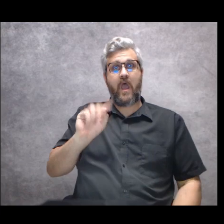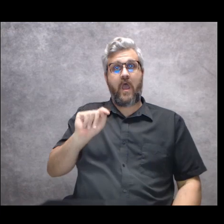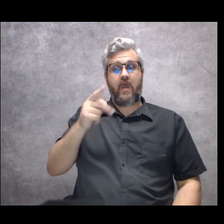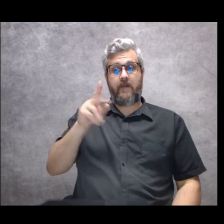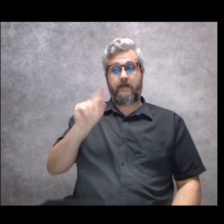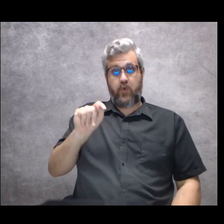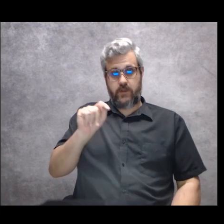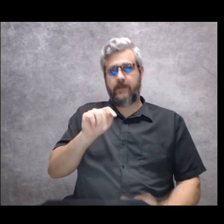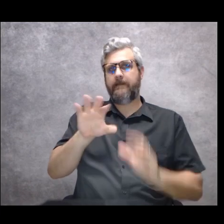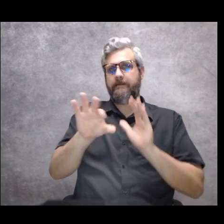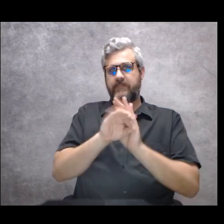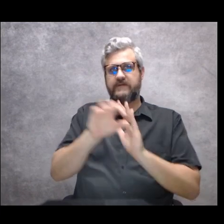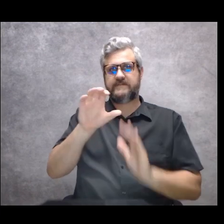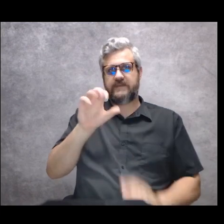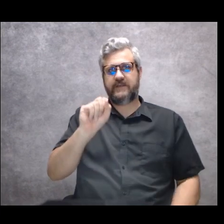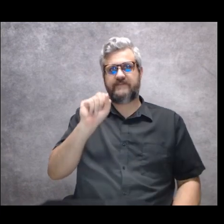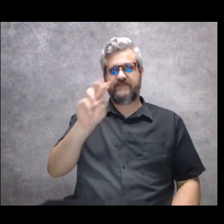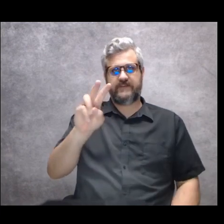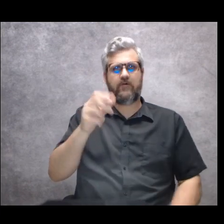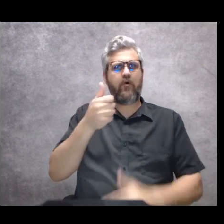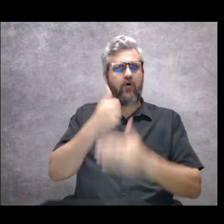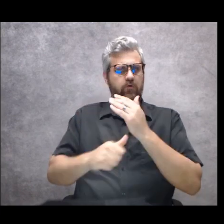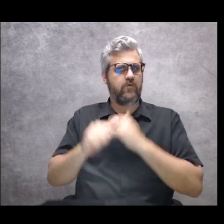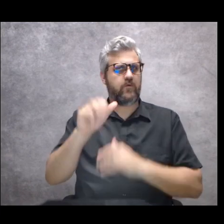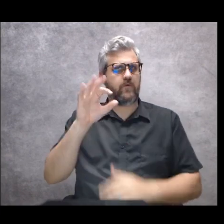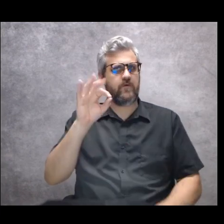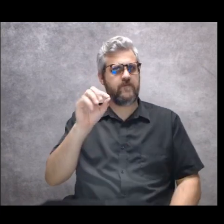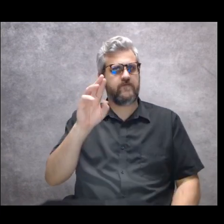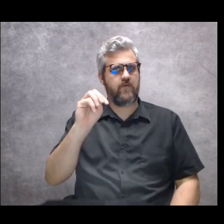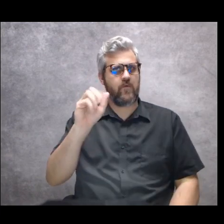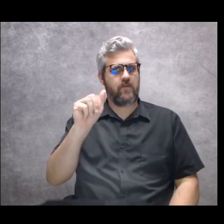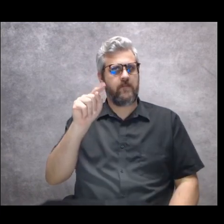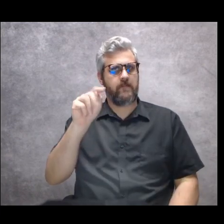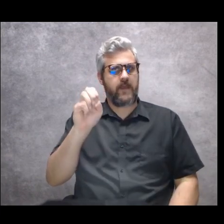under Format Type. Click Generate.